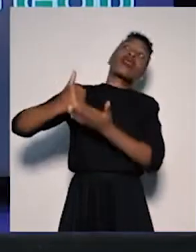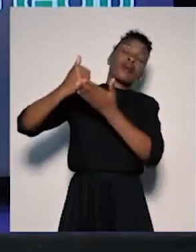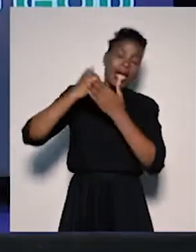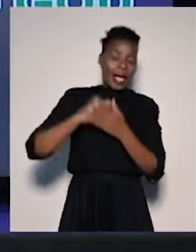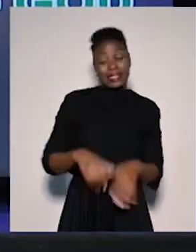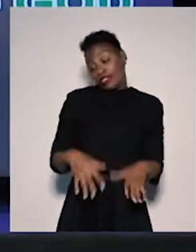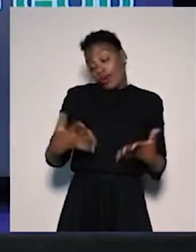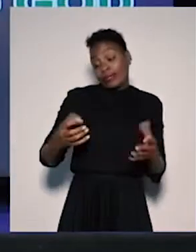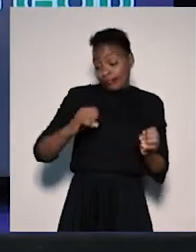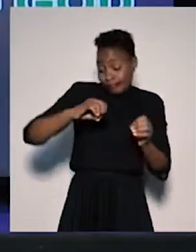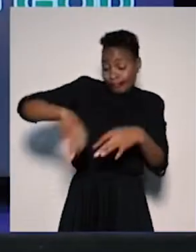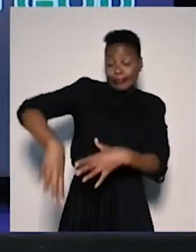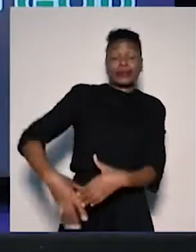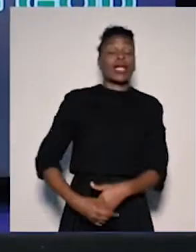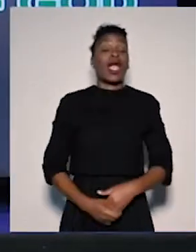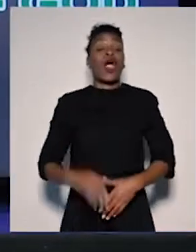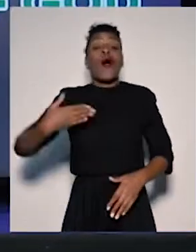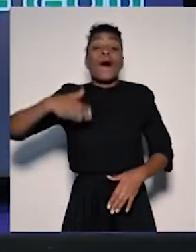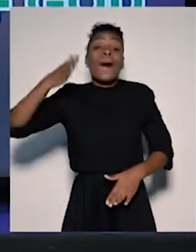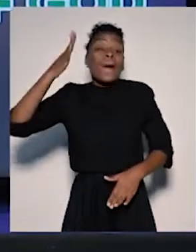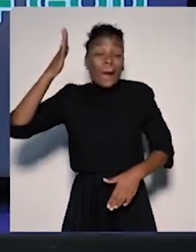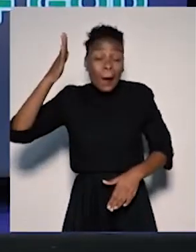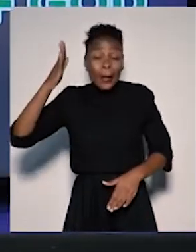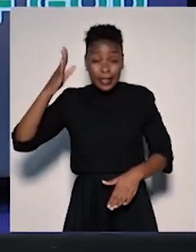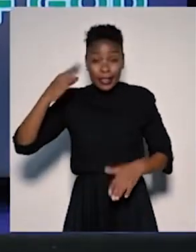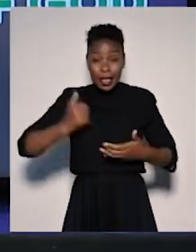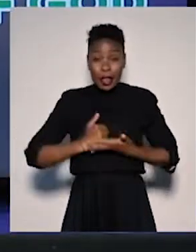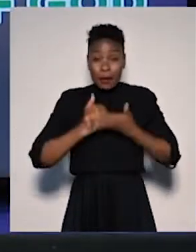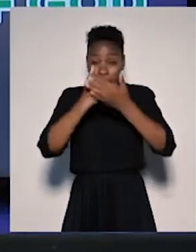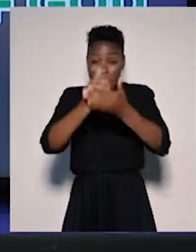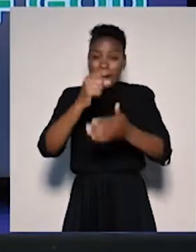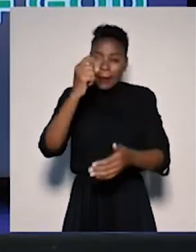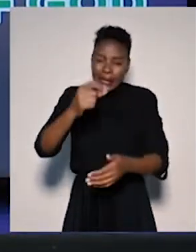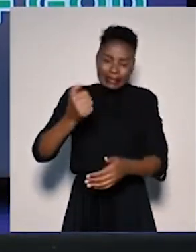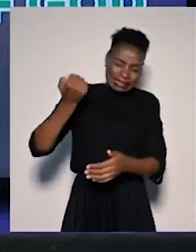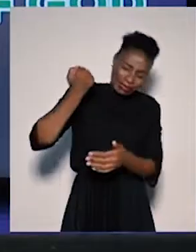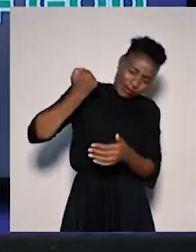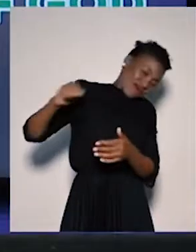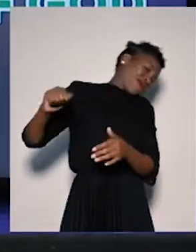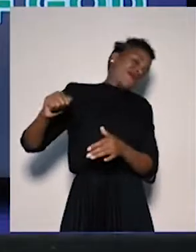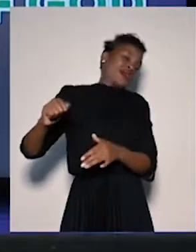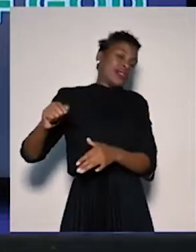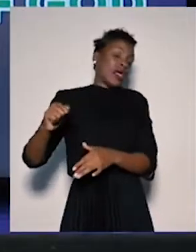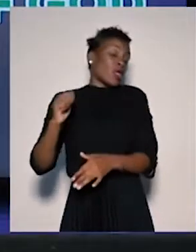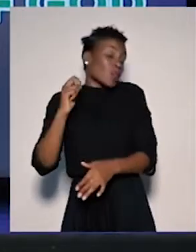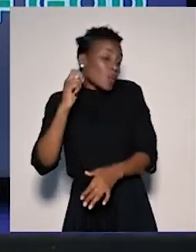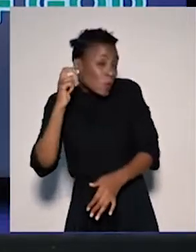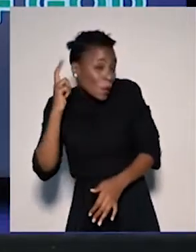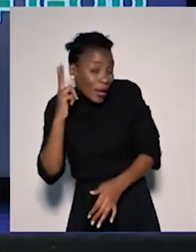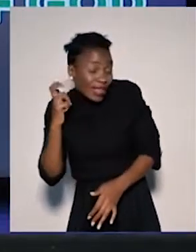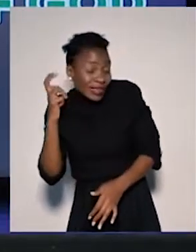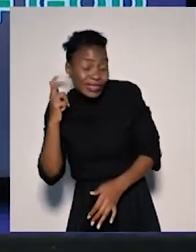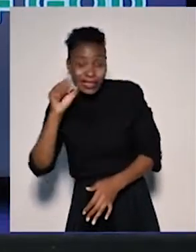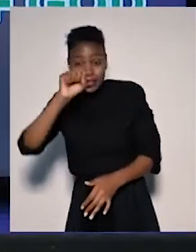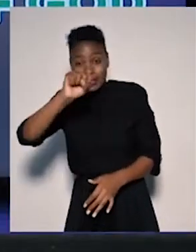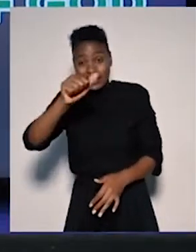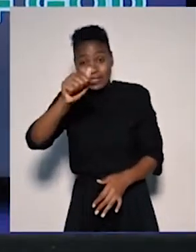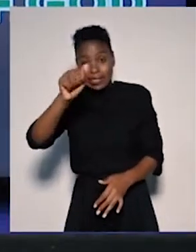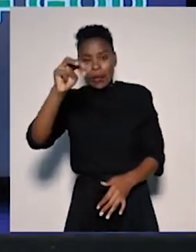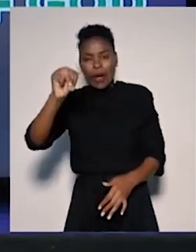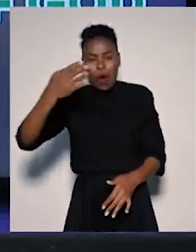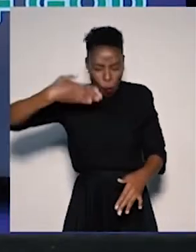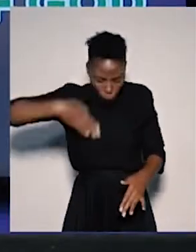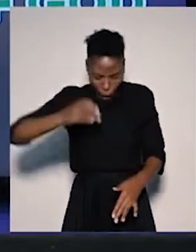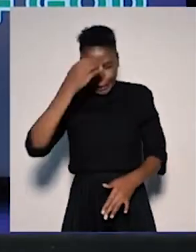He says, you want God to help you, but the people refuse to listen to someone's warning. Even so, we still want a king, they